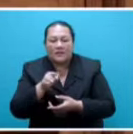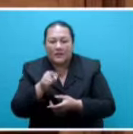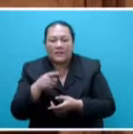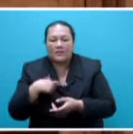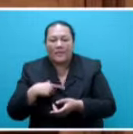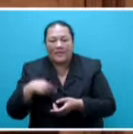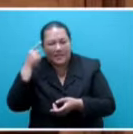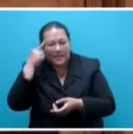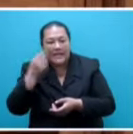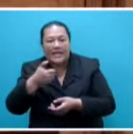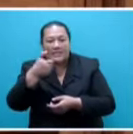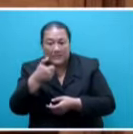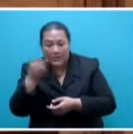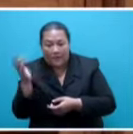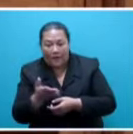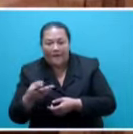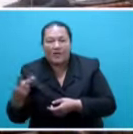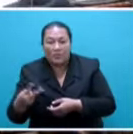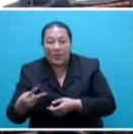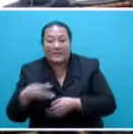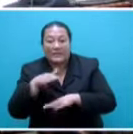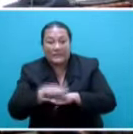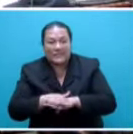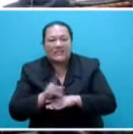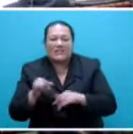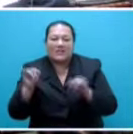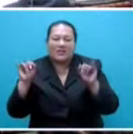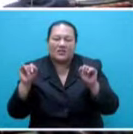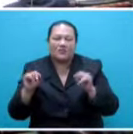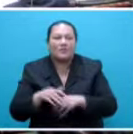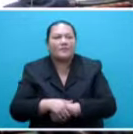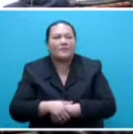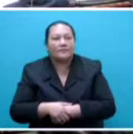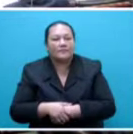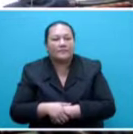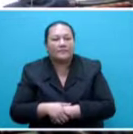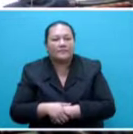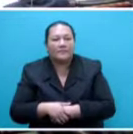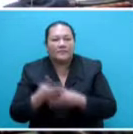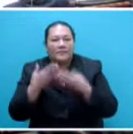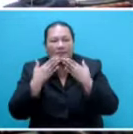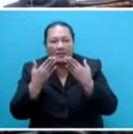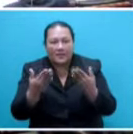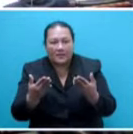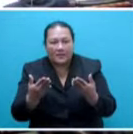you. I thank the Honourable Tabuya. Honourable